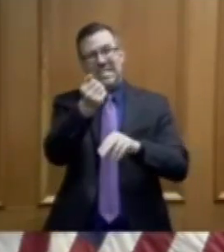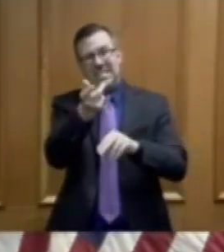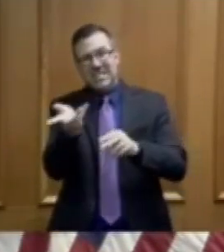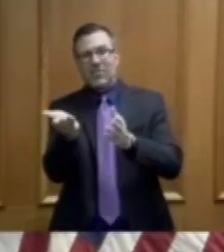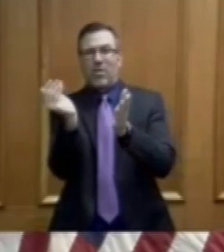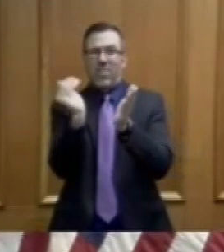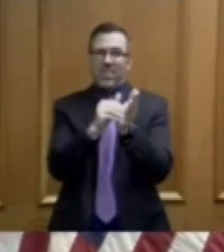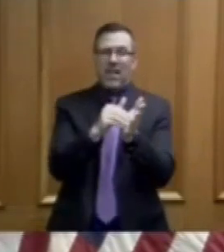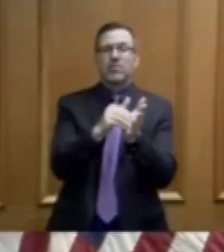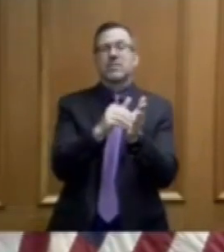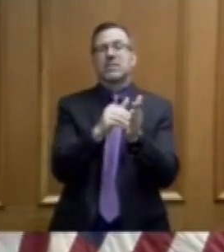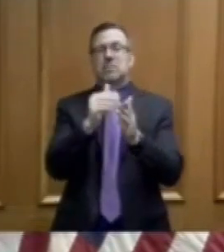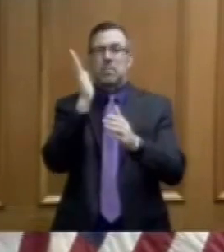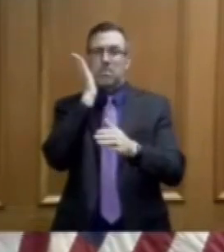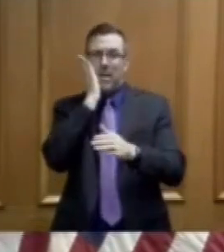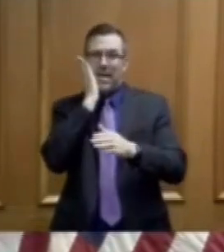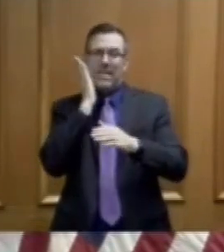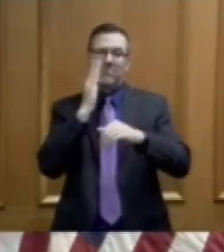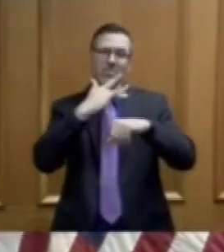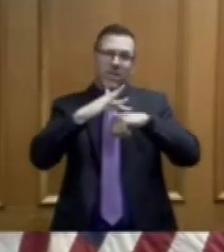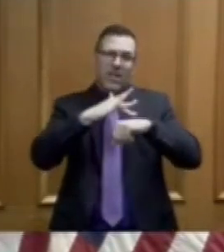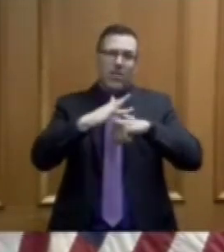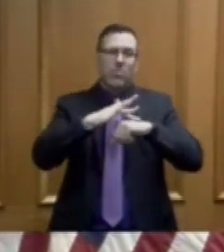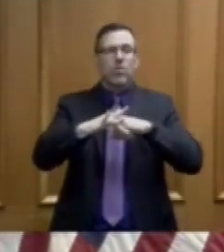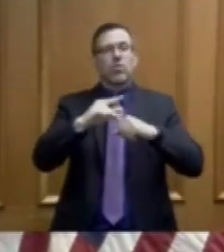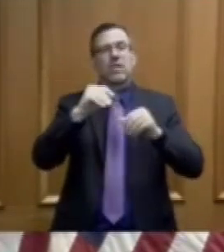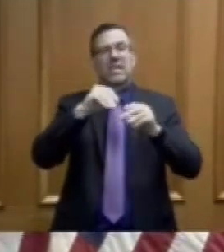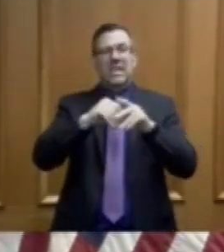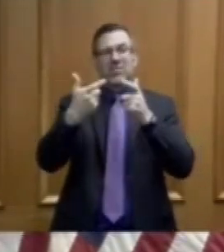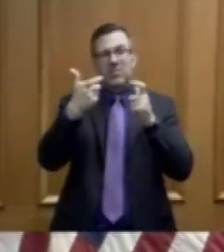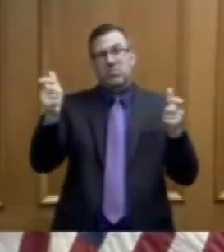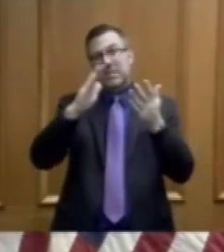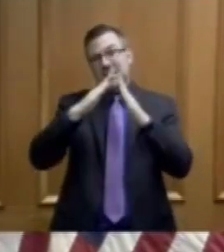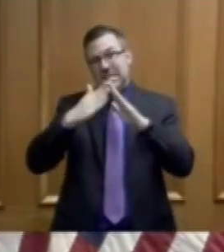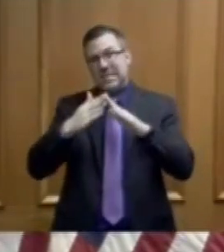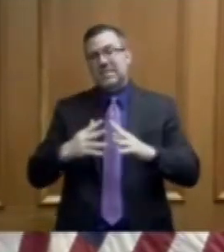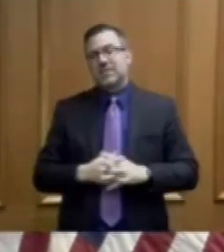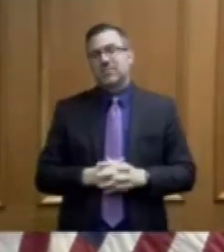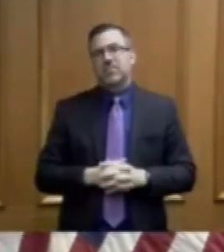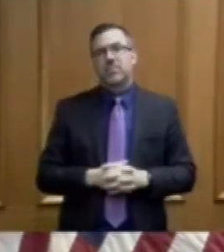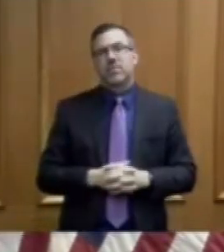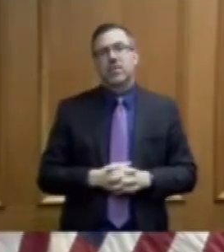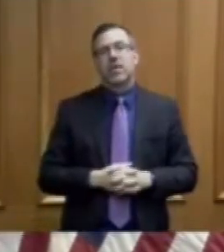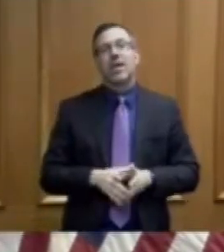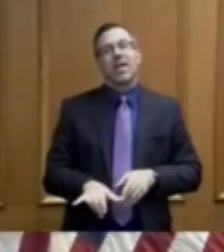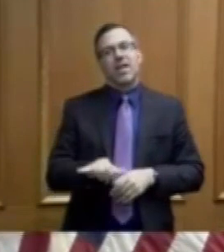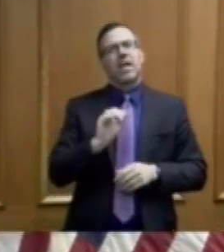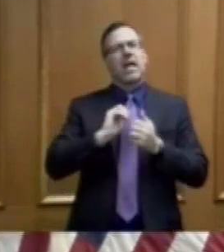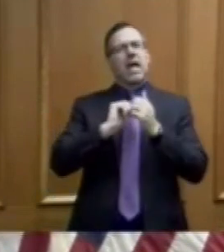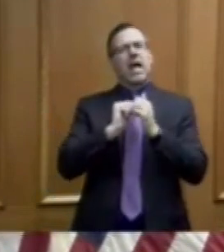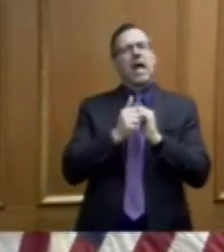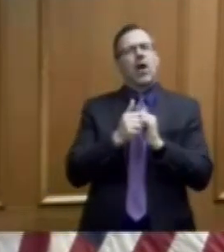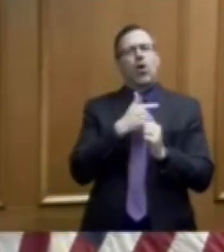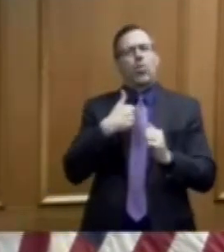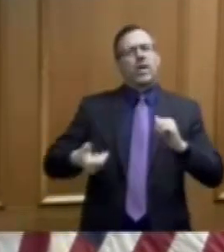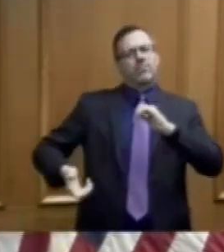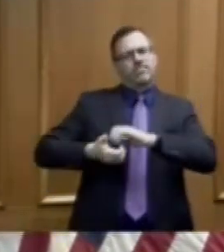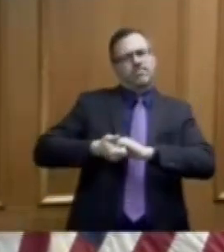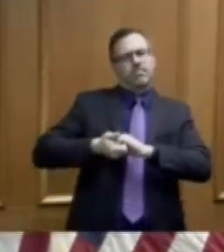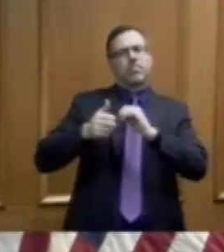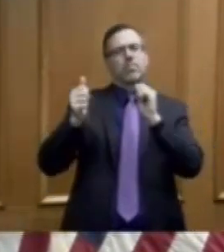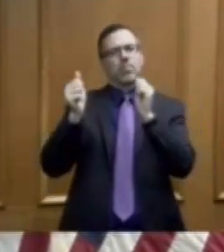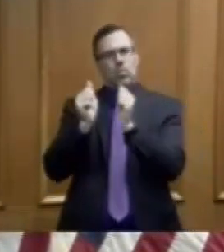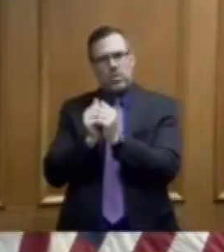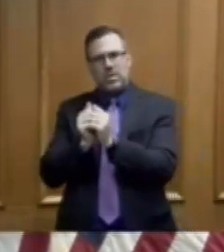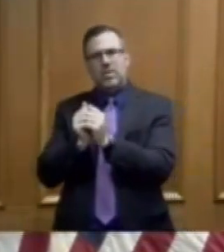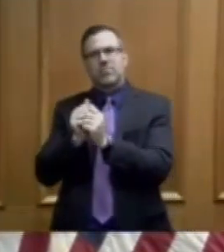serve as overflow in our major cities. This work is being done in partnership with our private healthcare